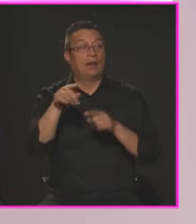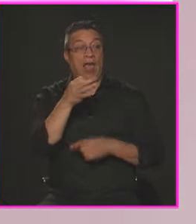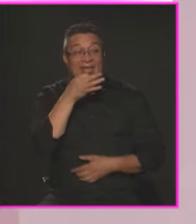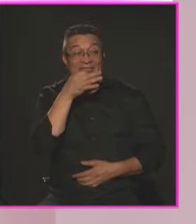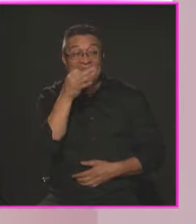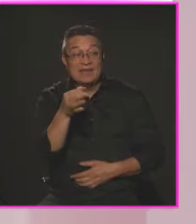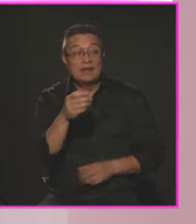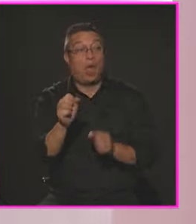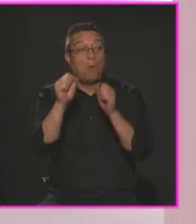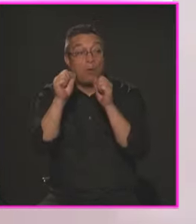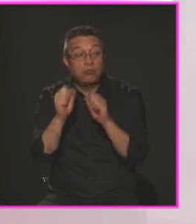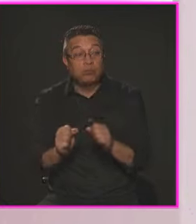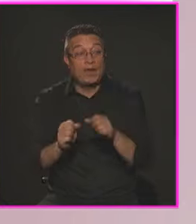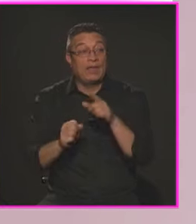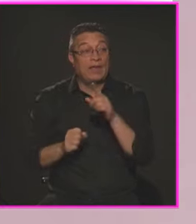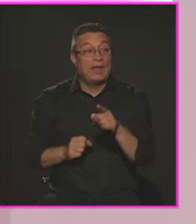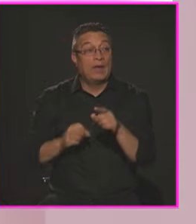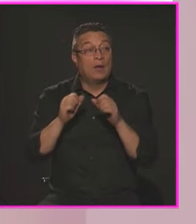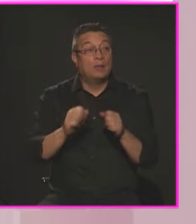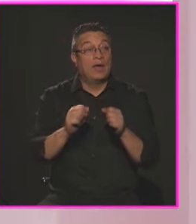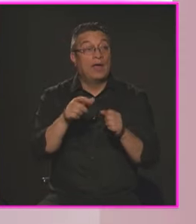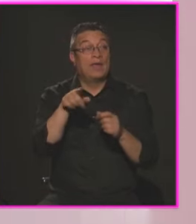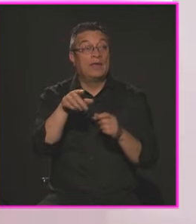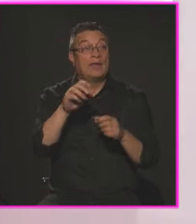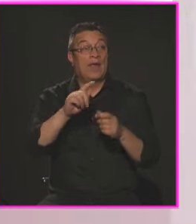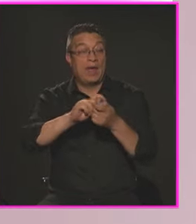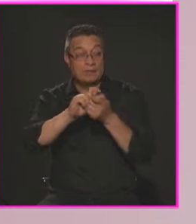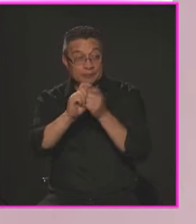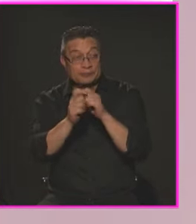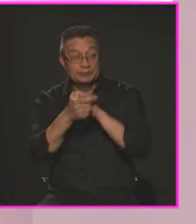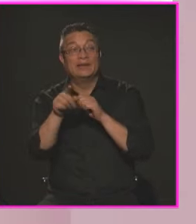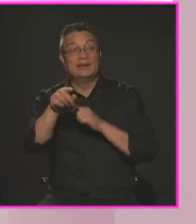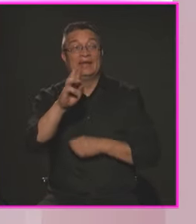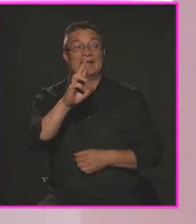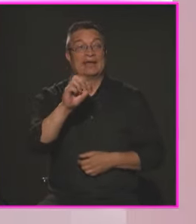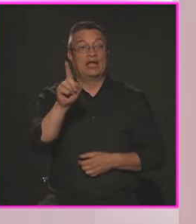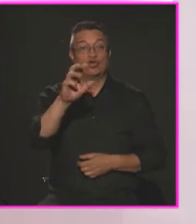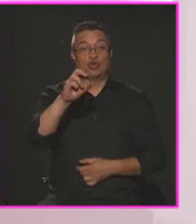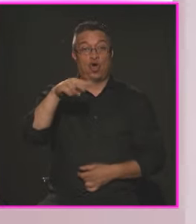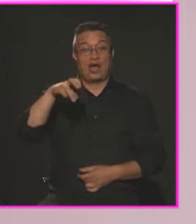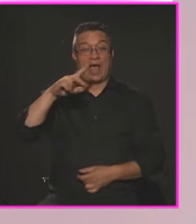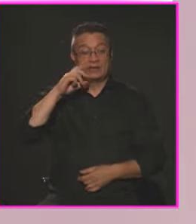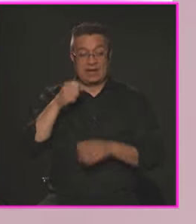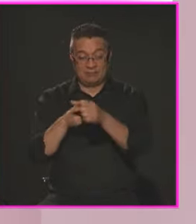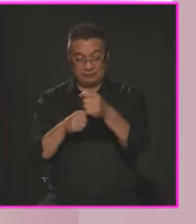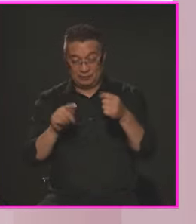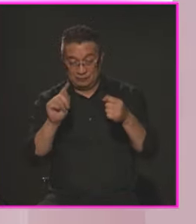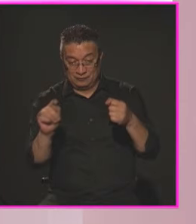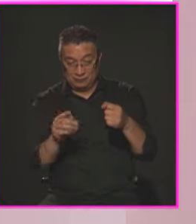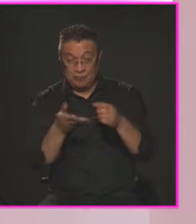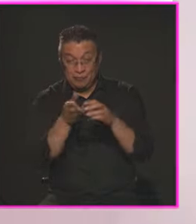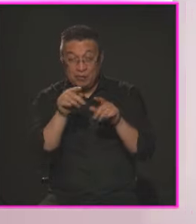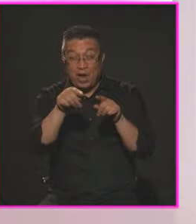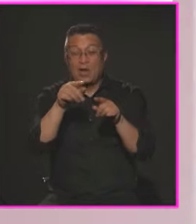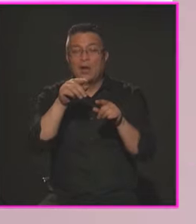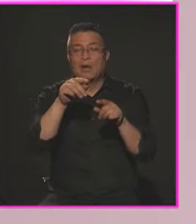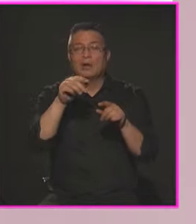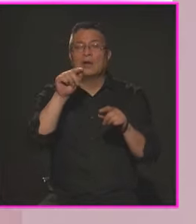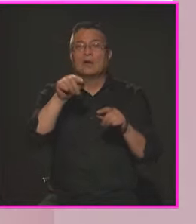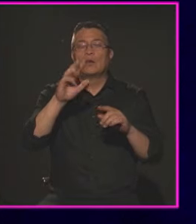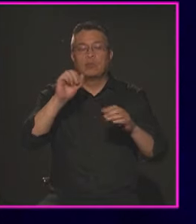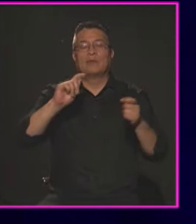cesium beam to this resonance, the microwave would be emitted in space and it would be a standard of time. For that, you needed to find a way